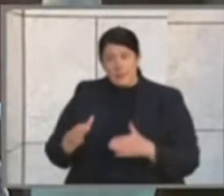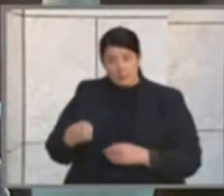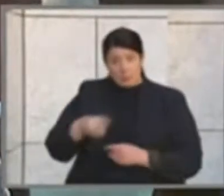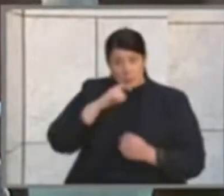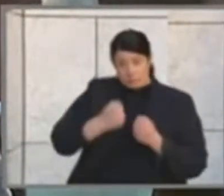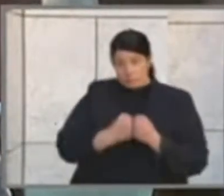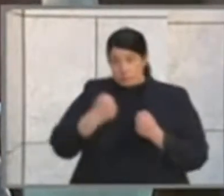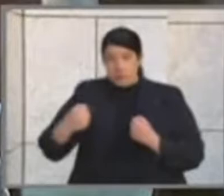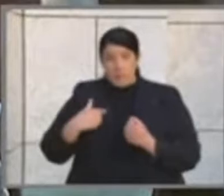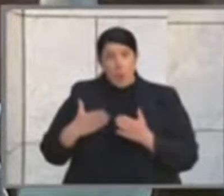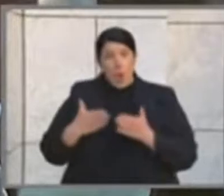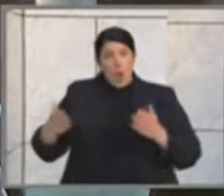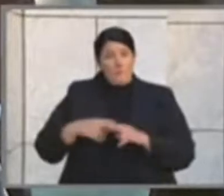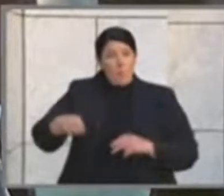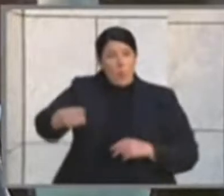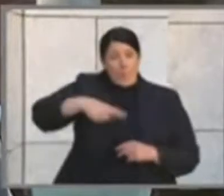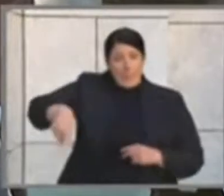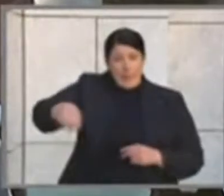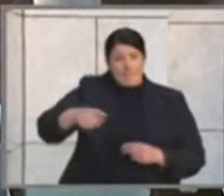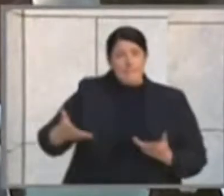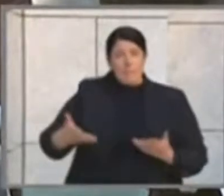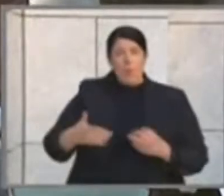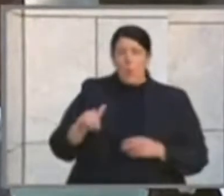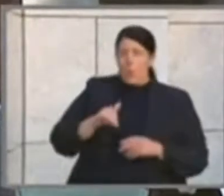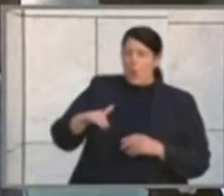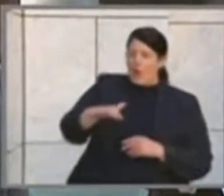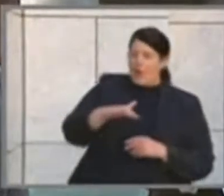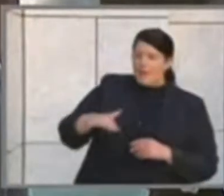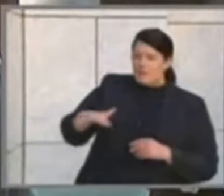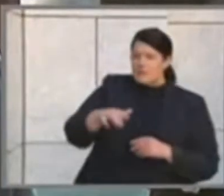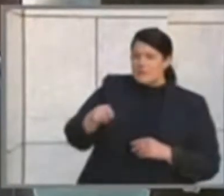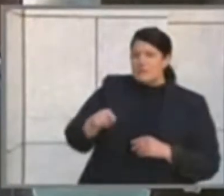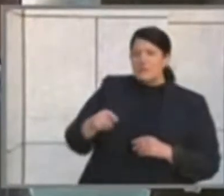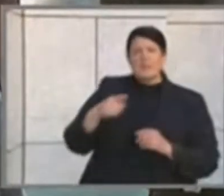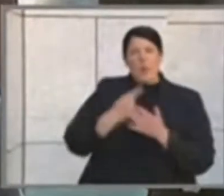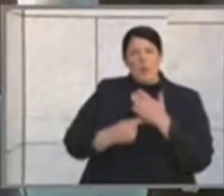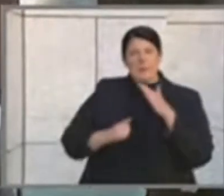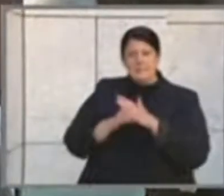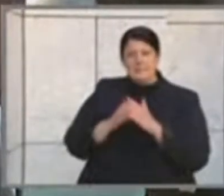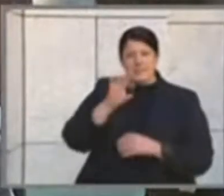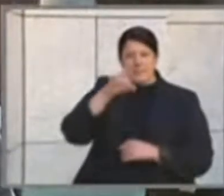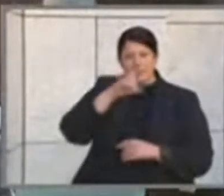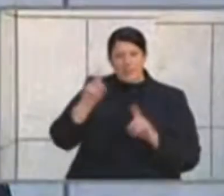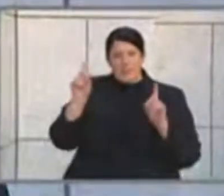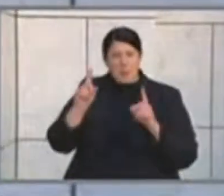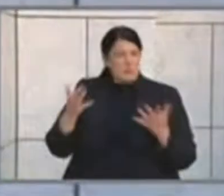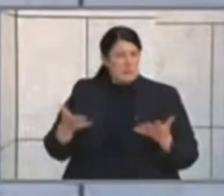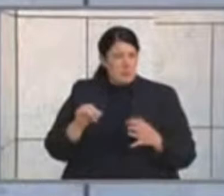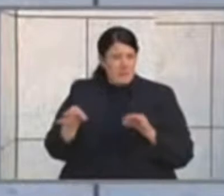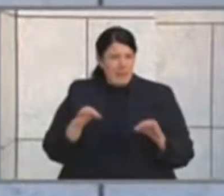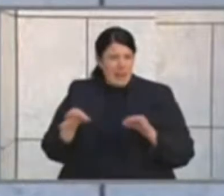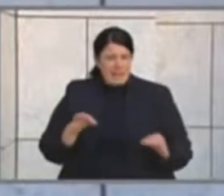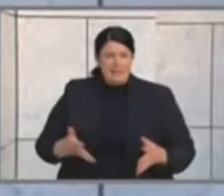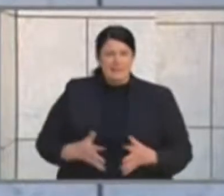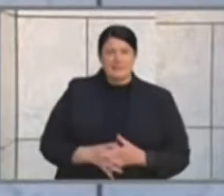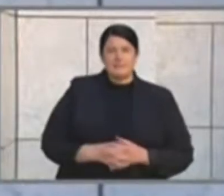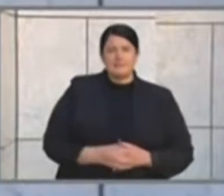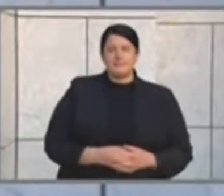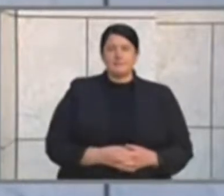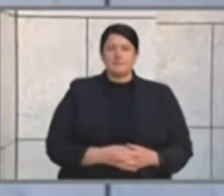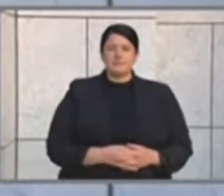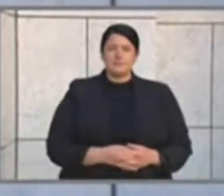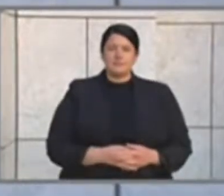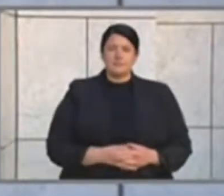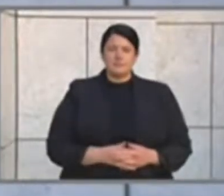able to make a profit like they used to under the remaining restrictions on gatherings? Sure. The review was